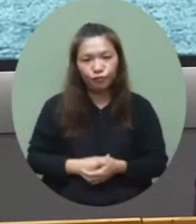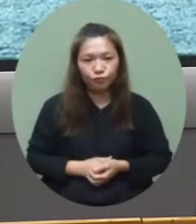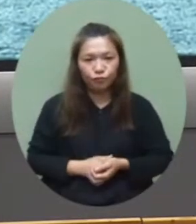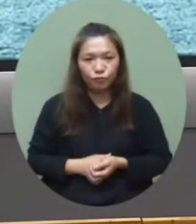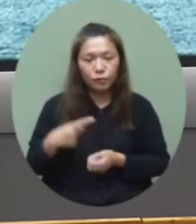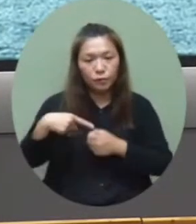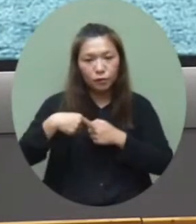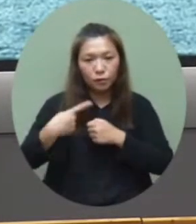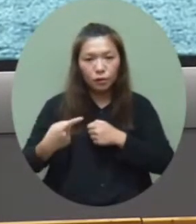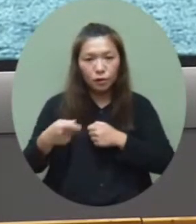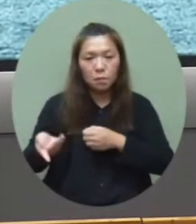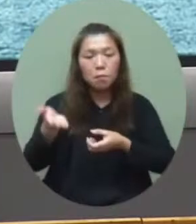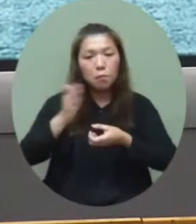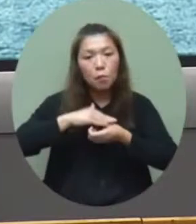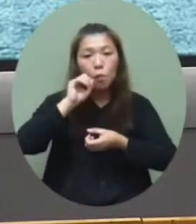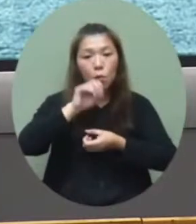altogether,